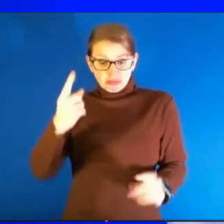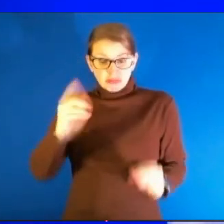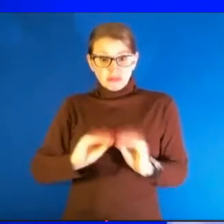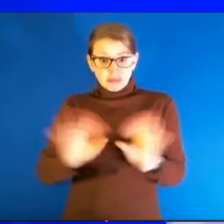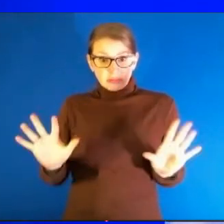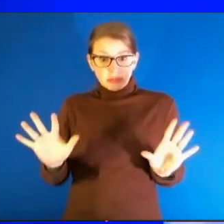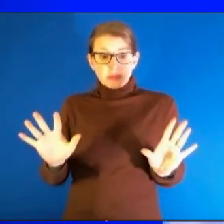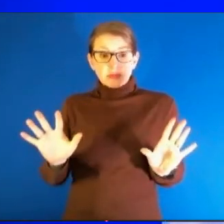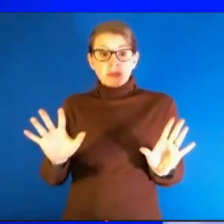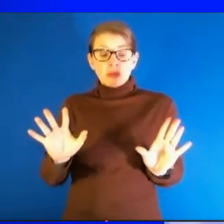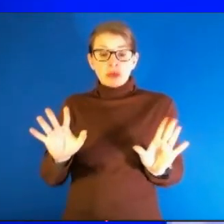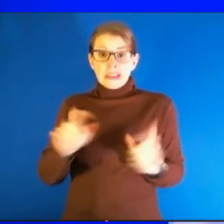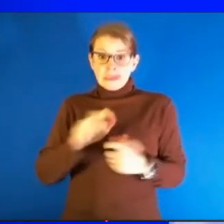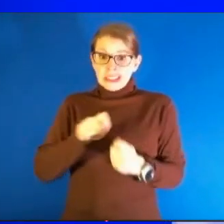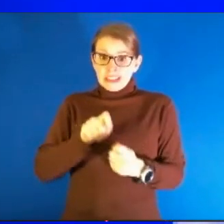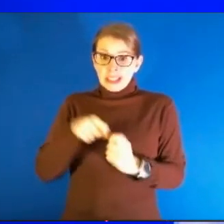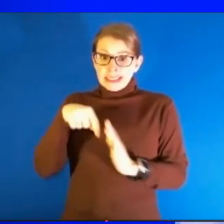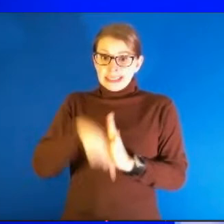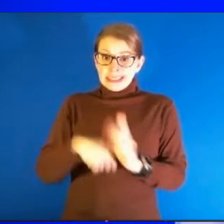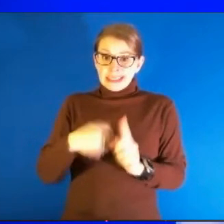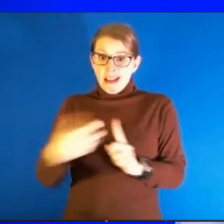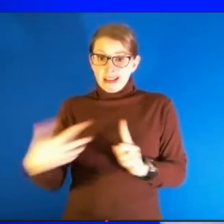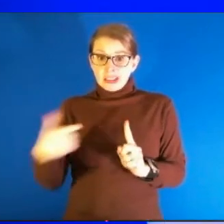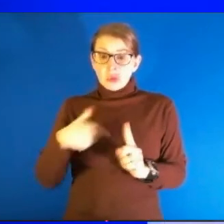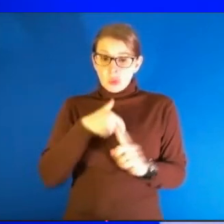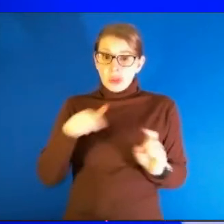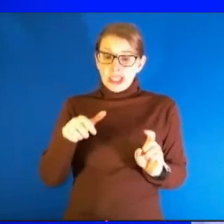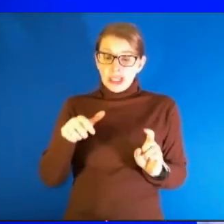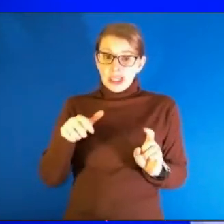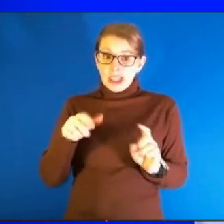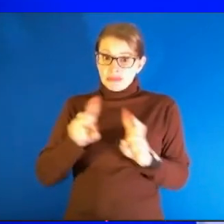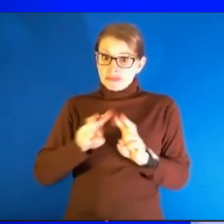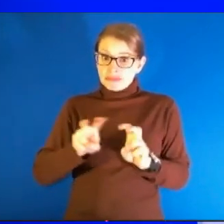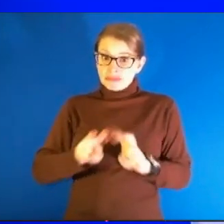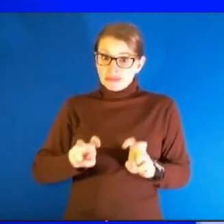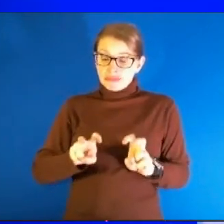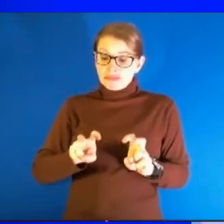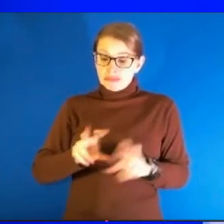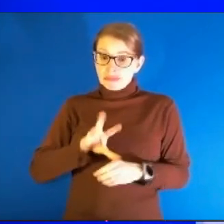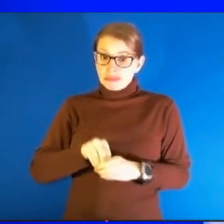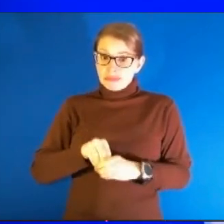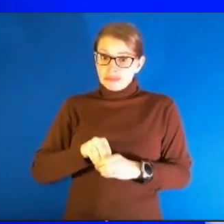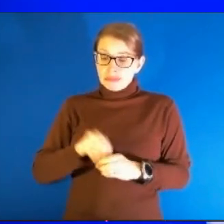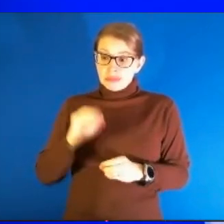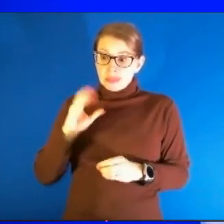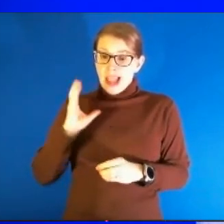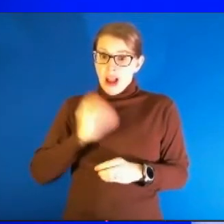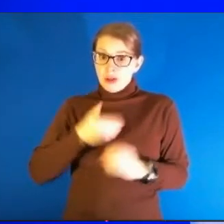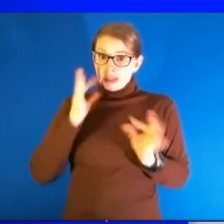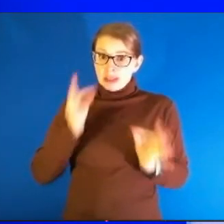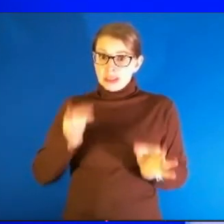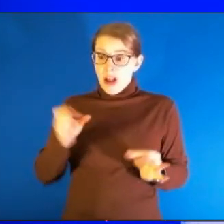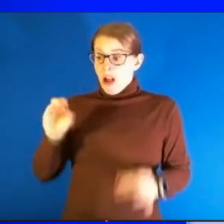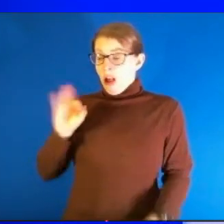significant details in medicine that we do take into account. And Steve, you were talking about using that off-labeled